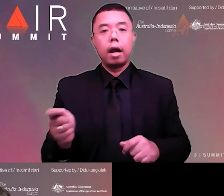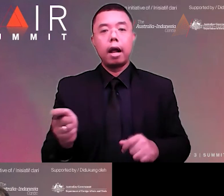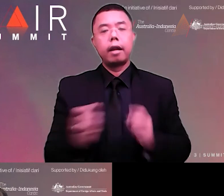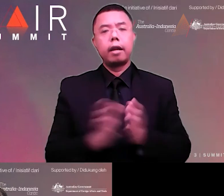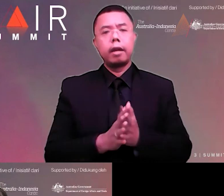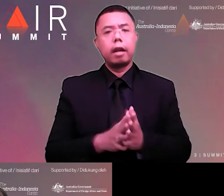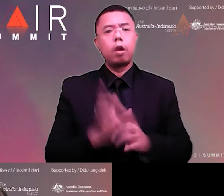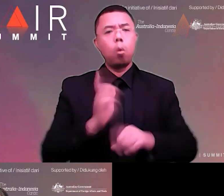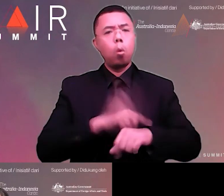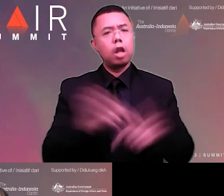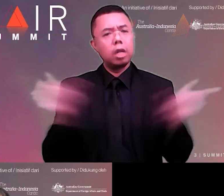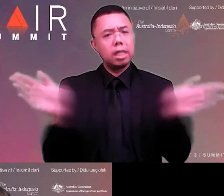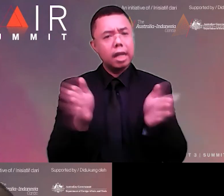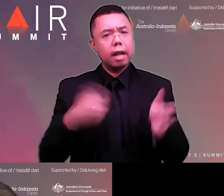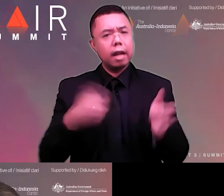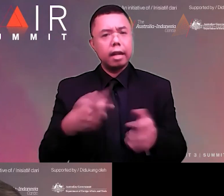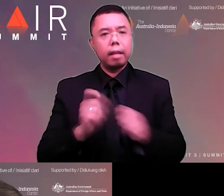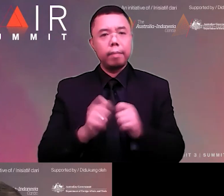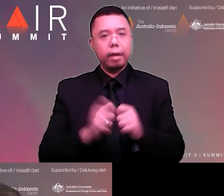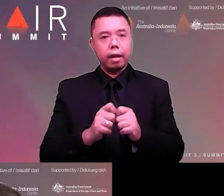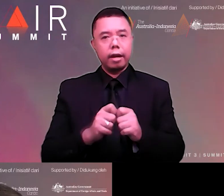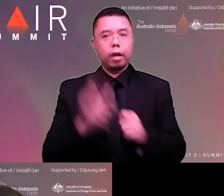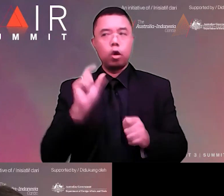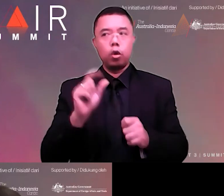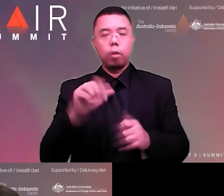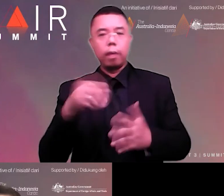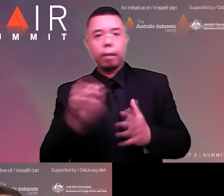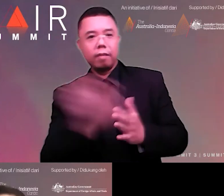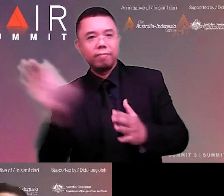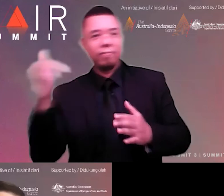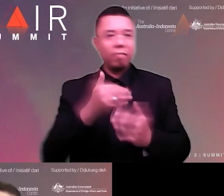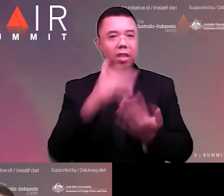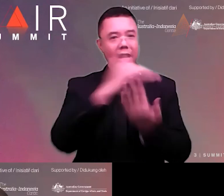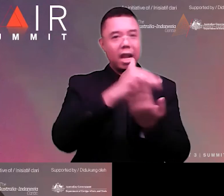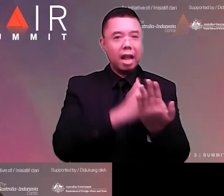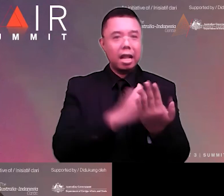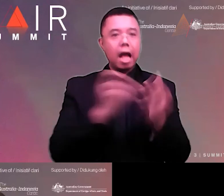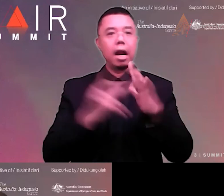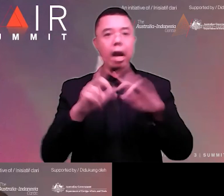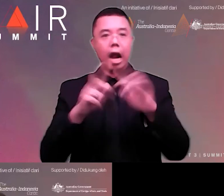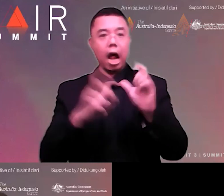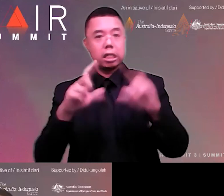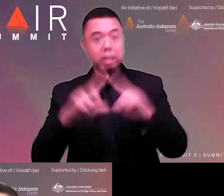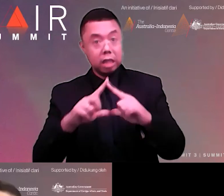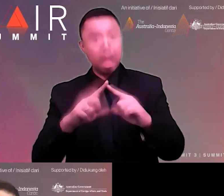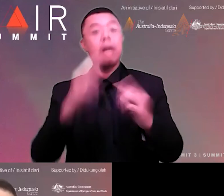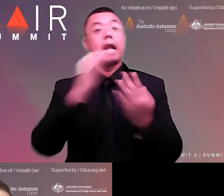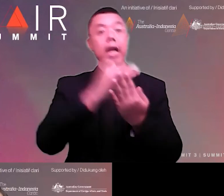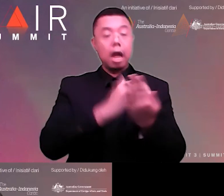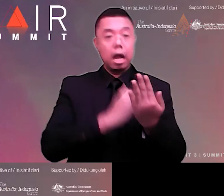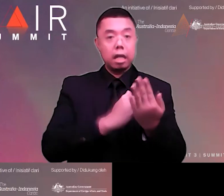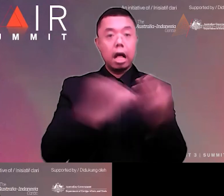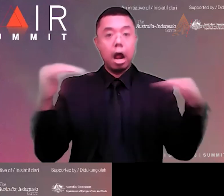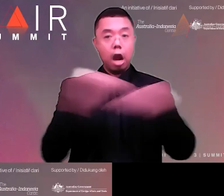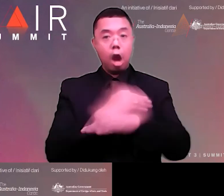mobility, NASA satellite data, and Google traffic data, along with World Health Organization